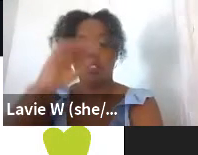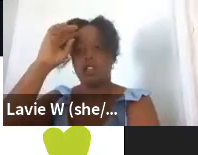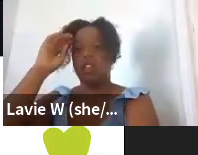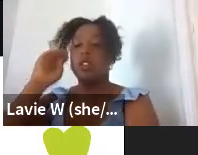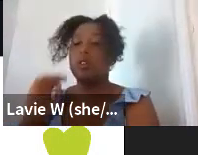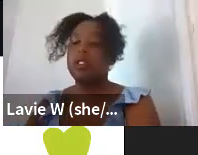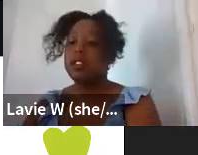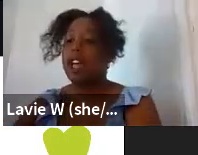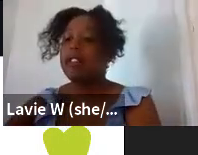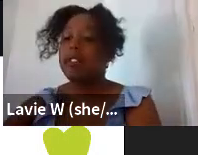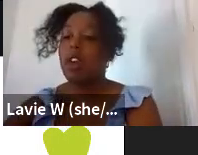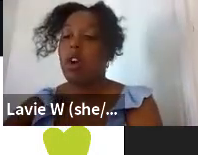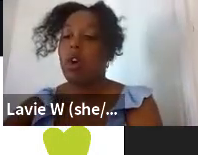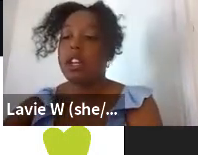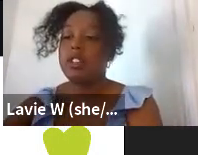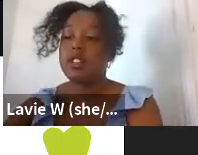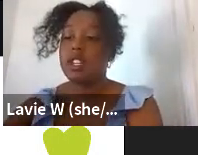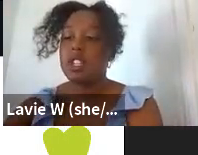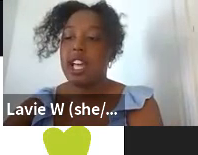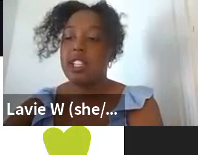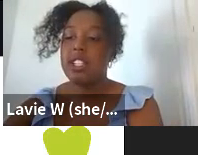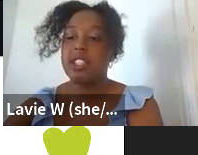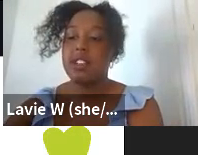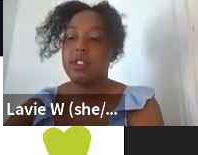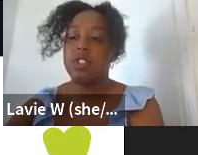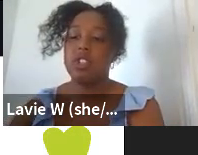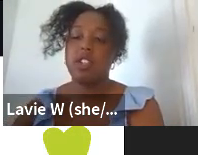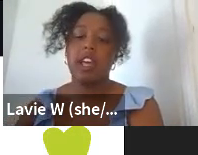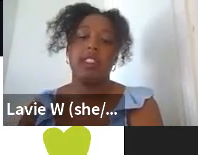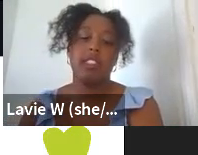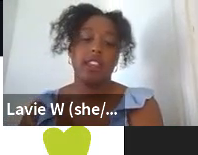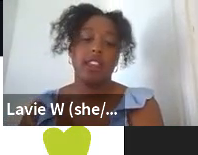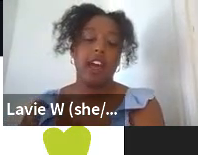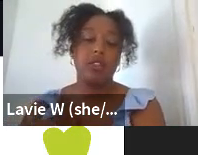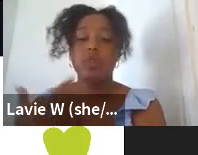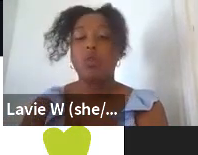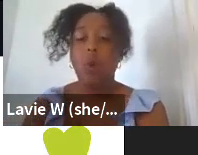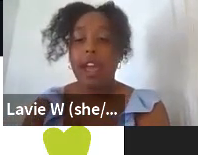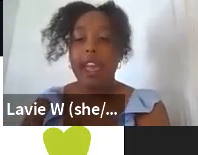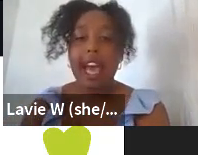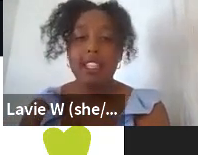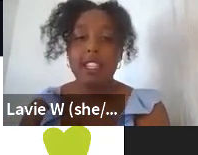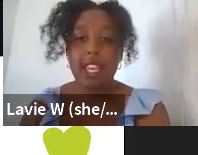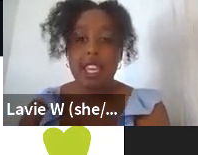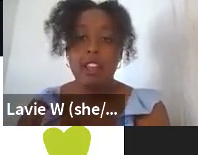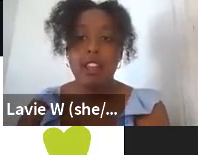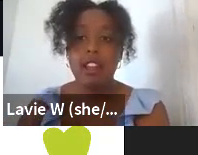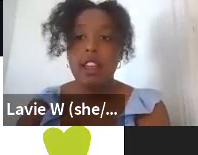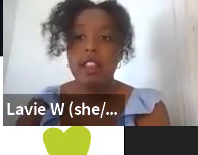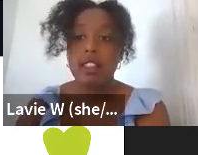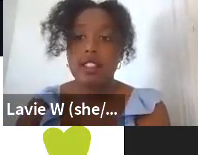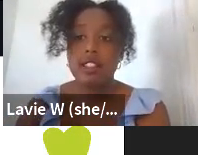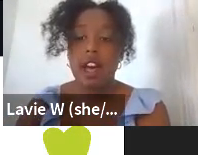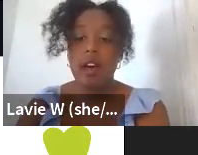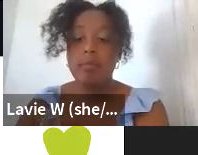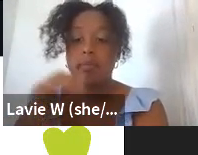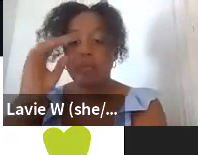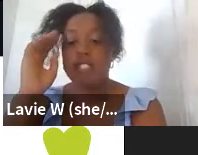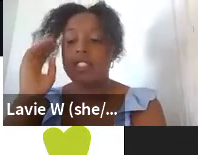Okay. So that video on intersectionality, that definition, I think the reason why I added it in